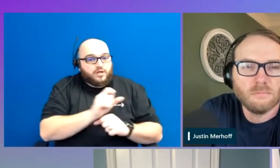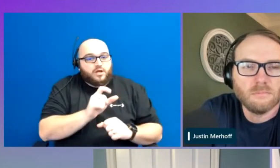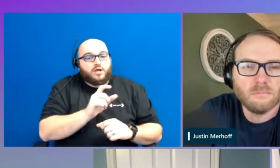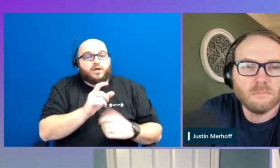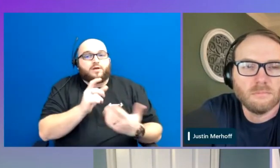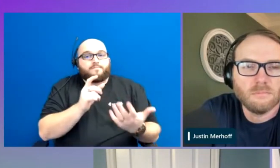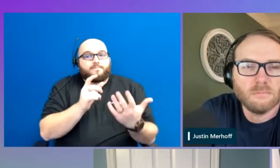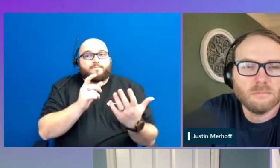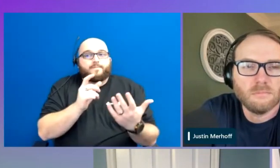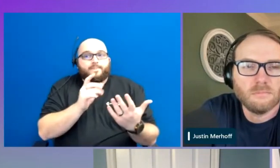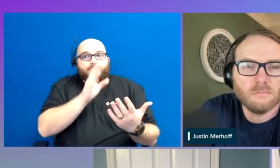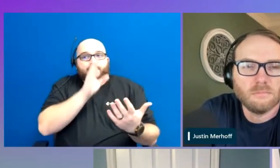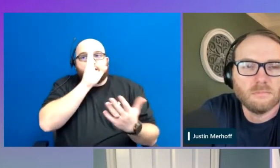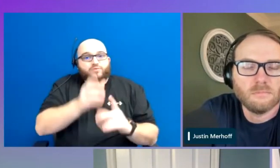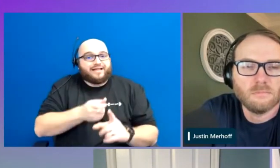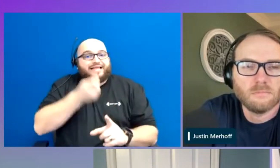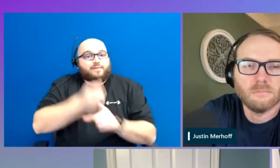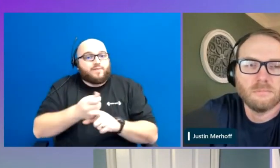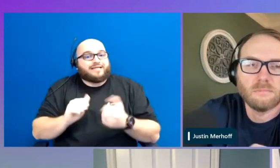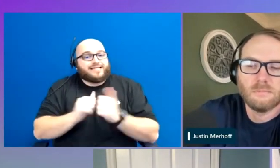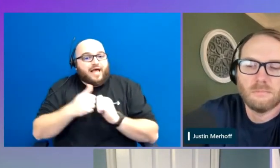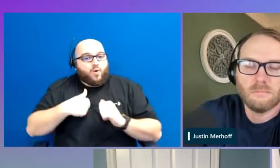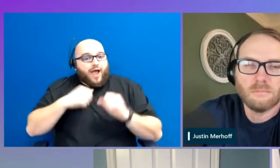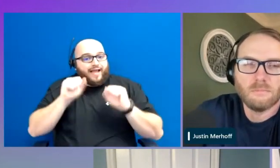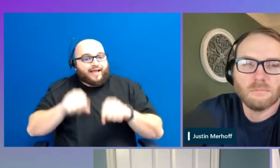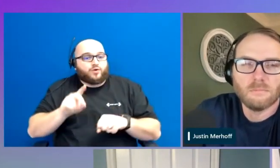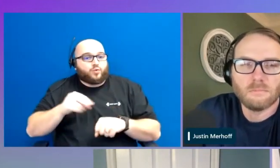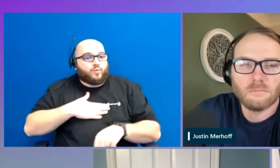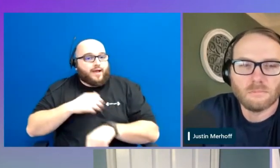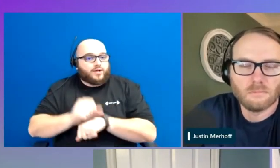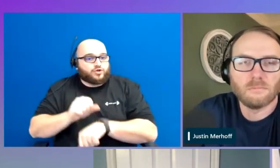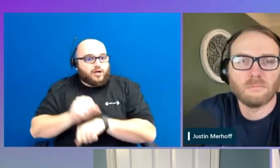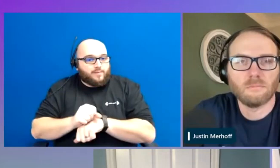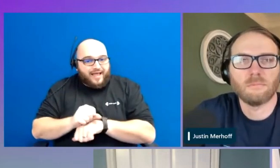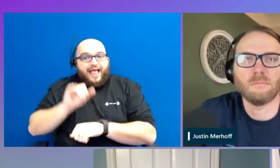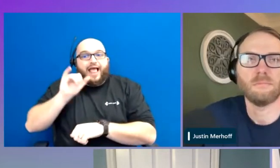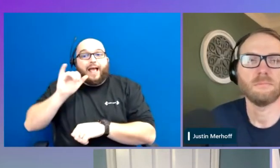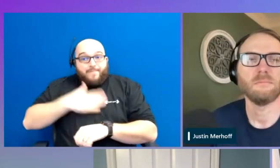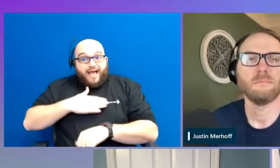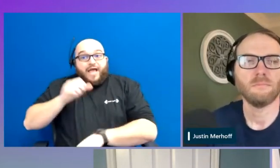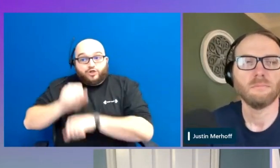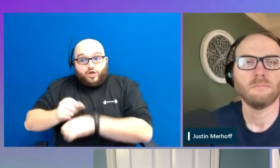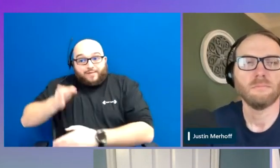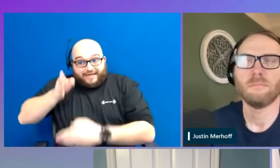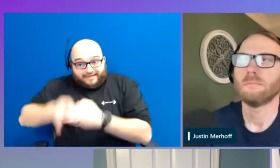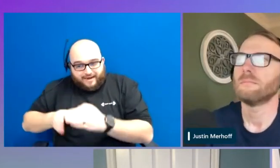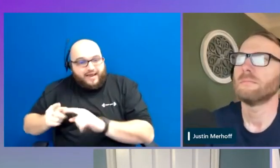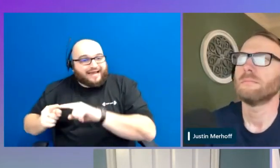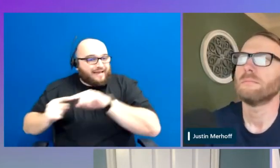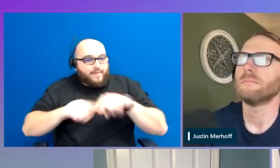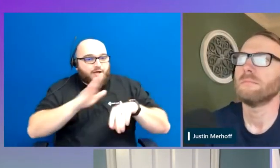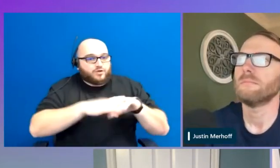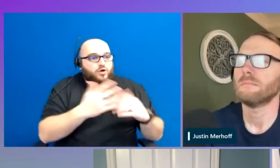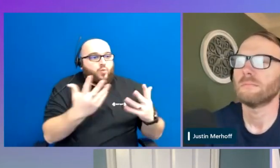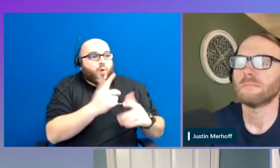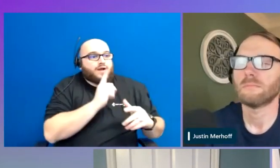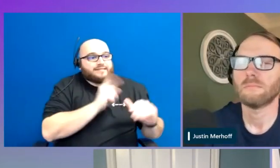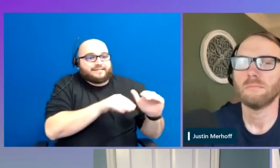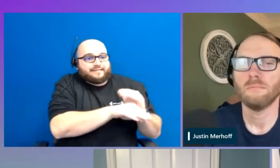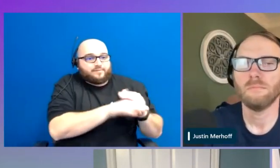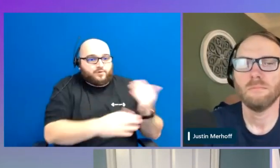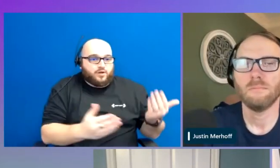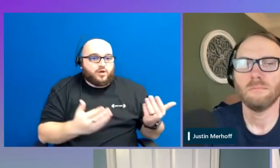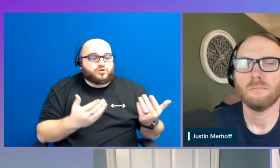the ability that I have to do my job is entirely dependent on the level of accessibility. So my experience in